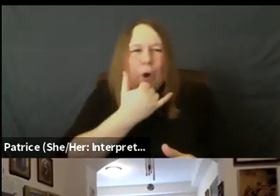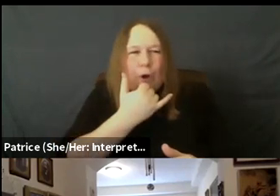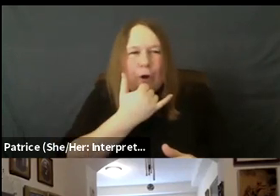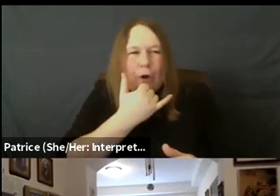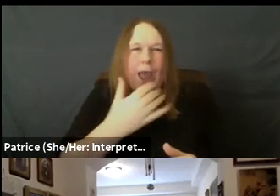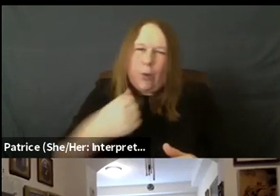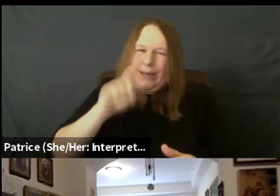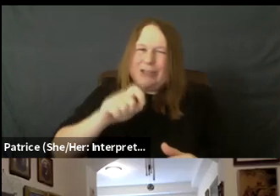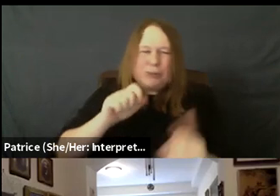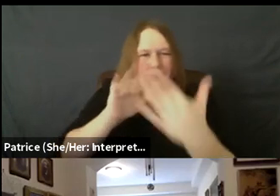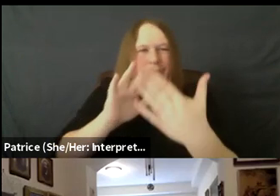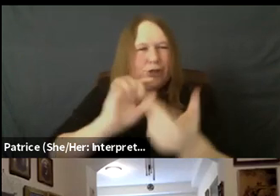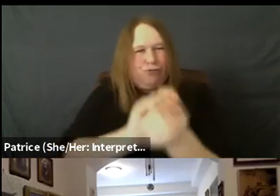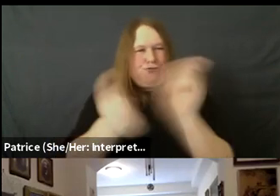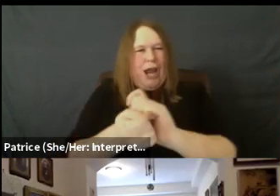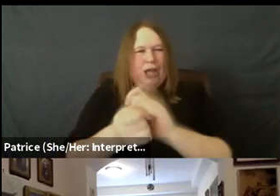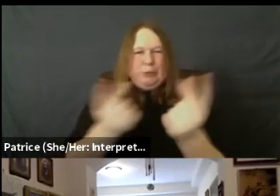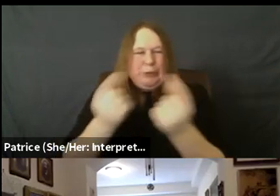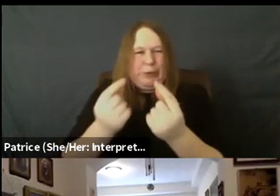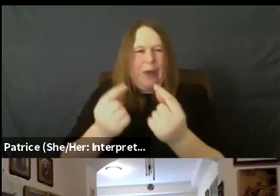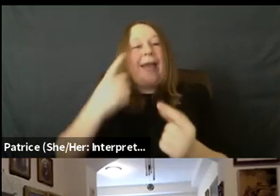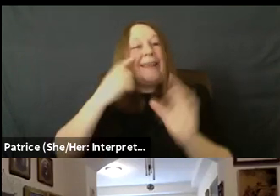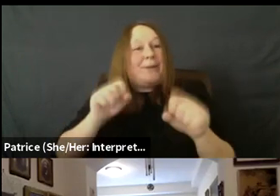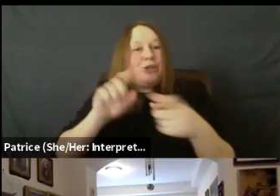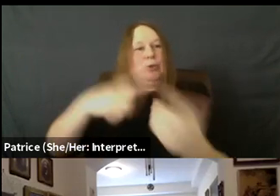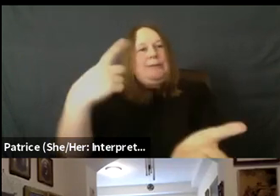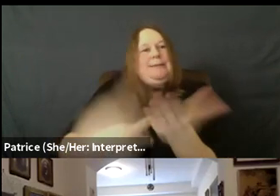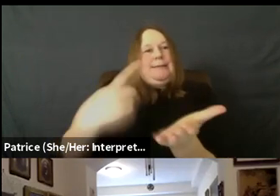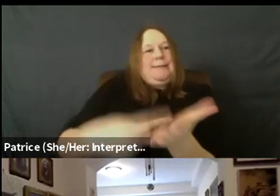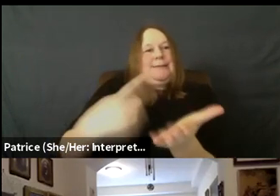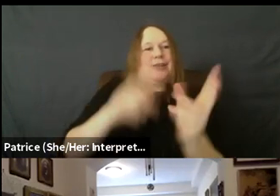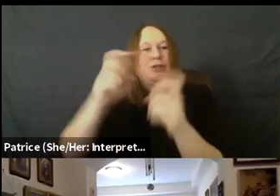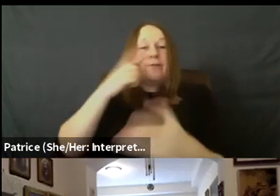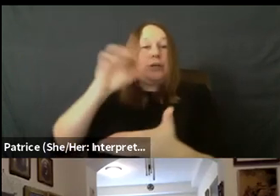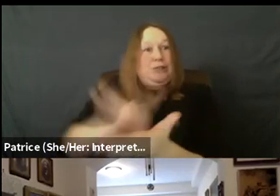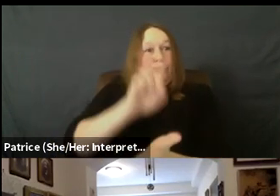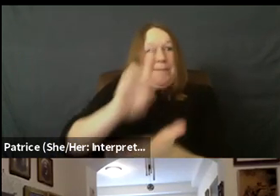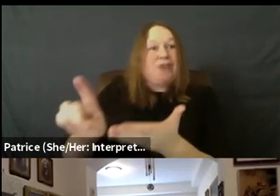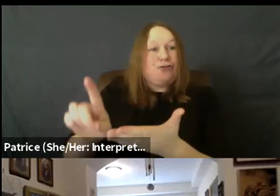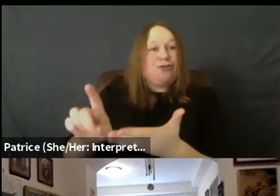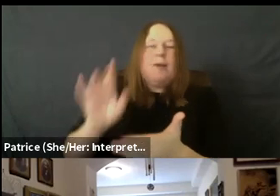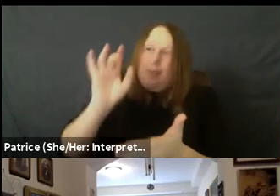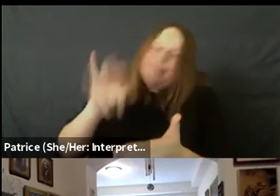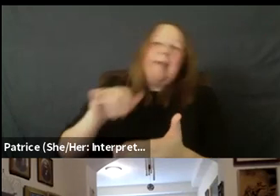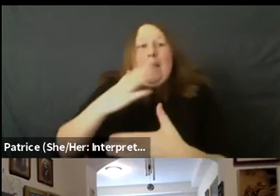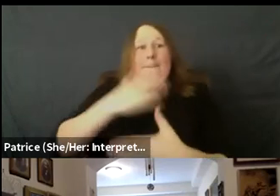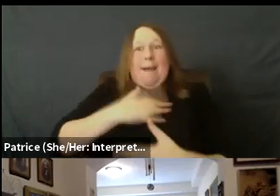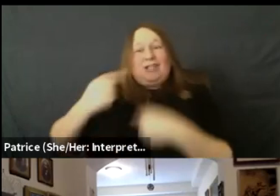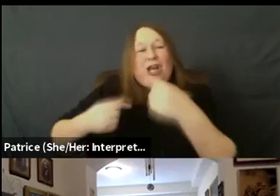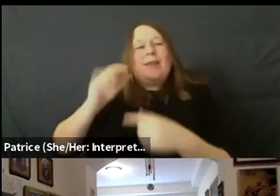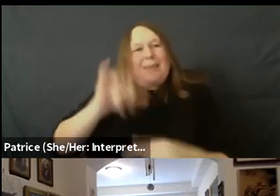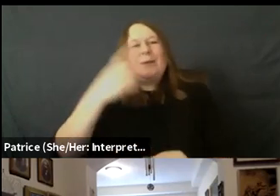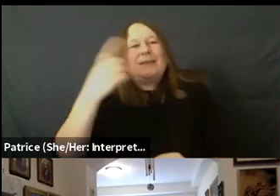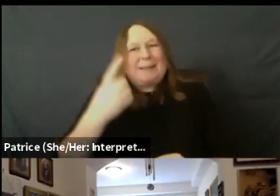we felt needed to be done. And I think really the ability to discuss issues of discrimination, which certainly in my generation was